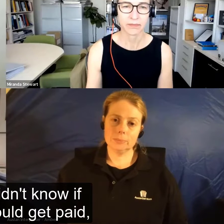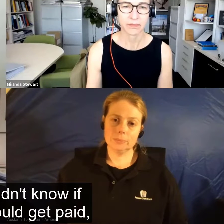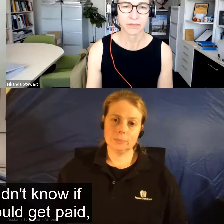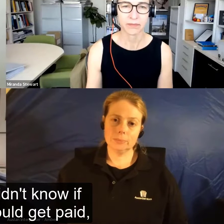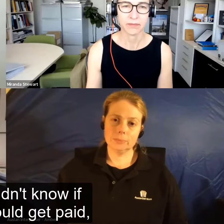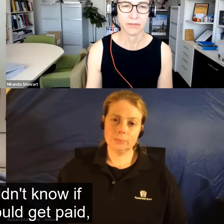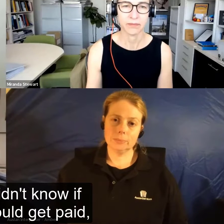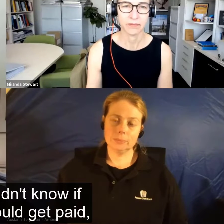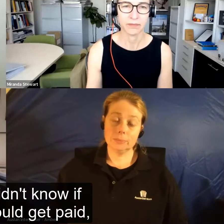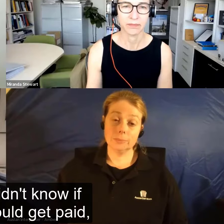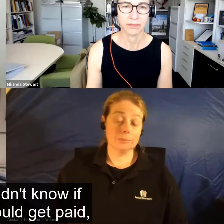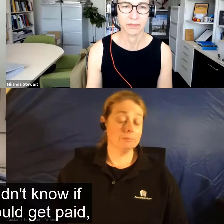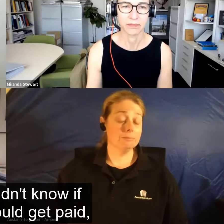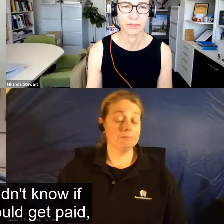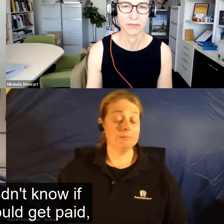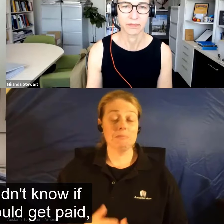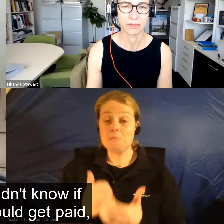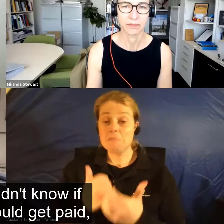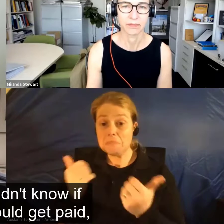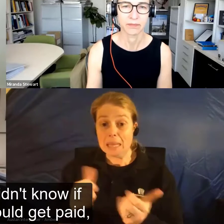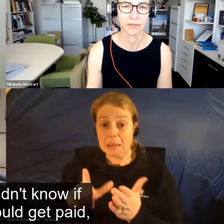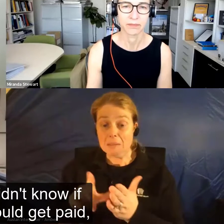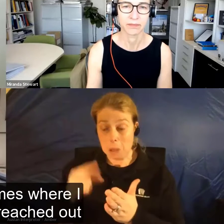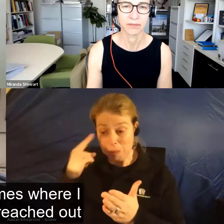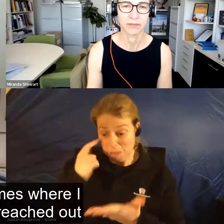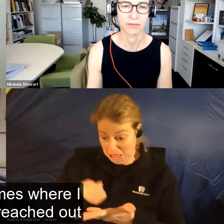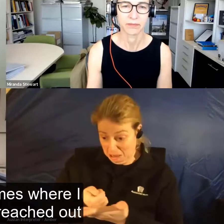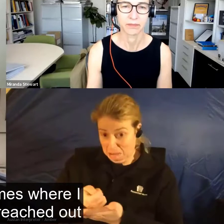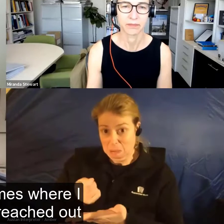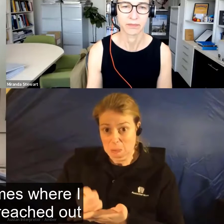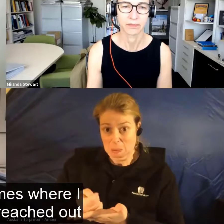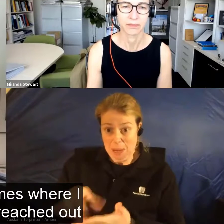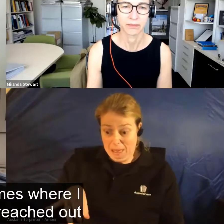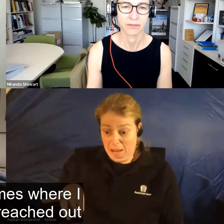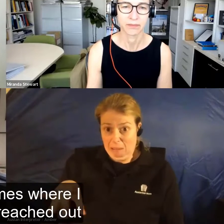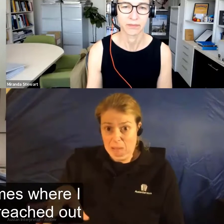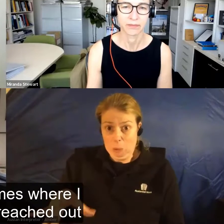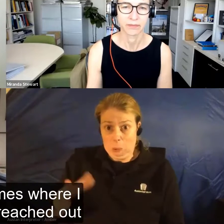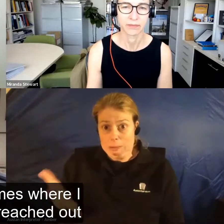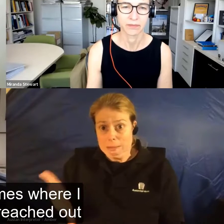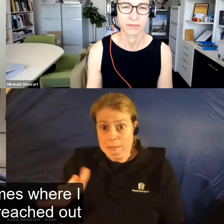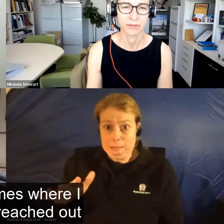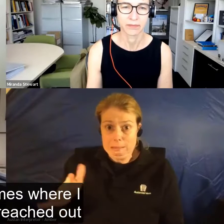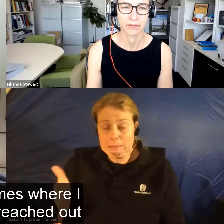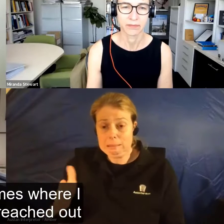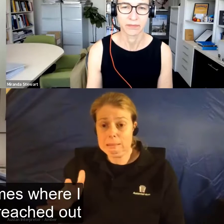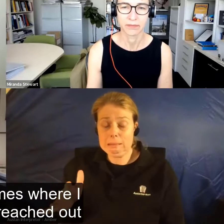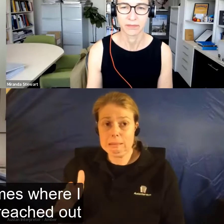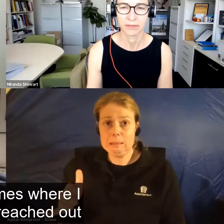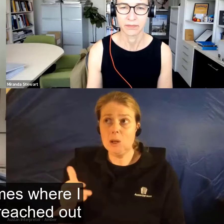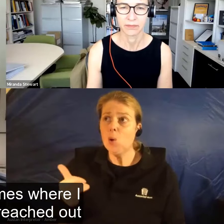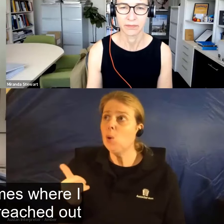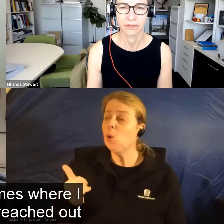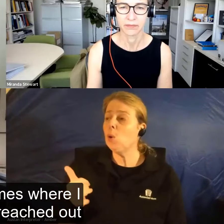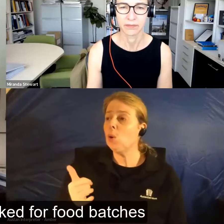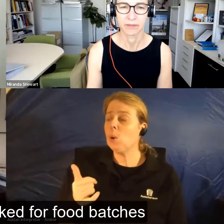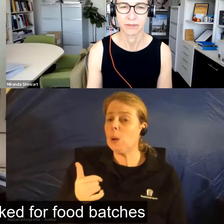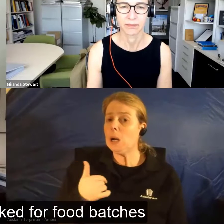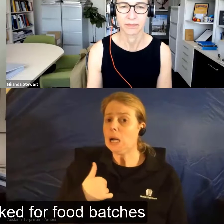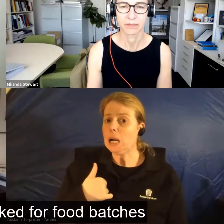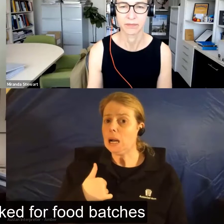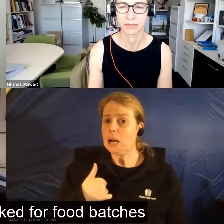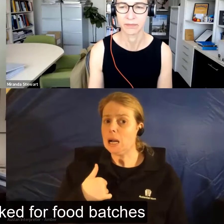times where I didn't know if the rent would get paid, a lot of times where I certainly reached out